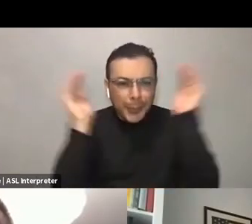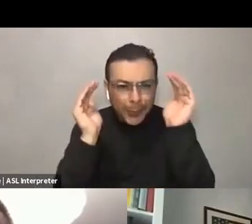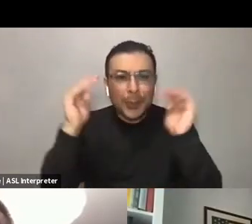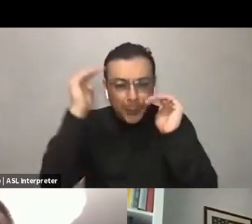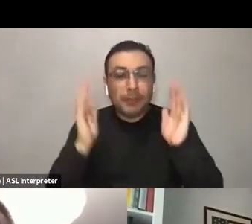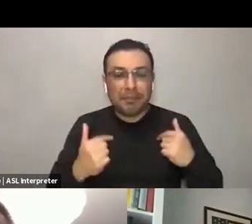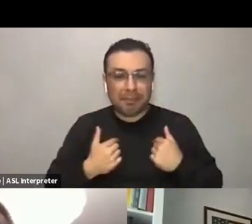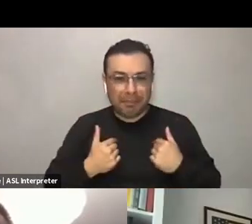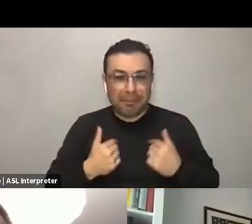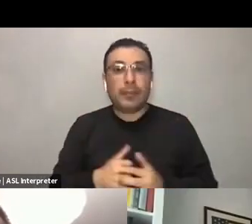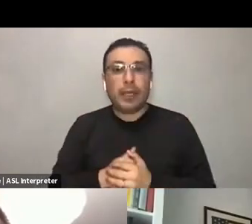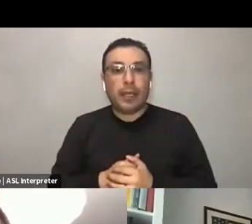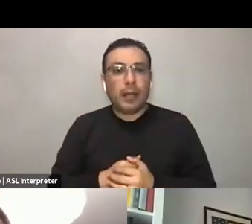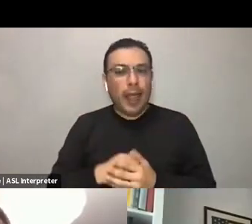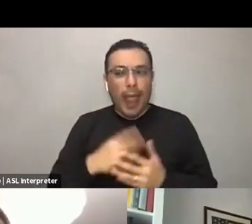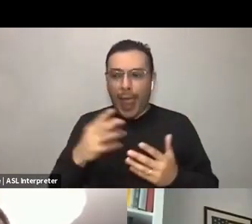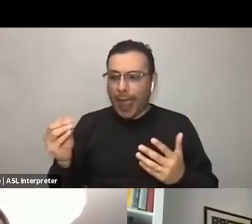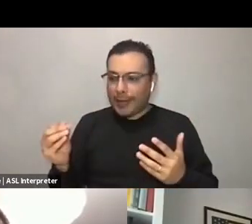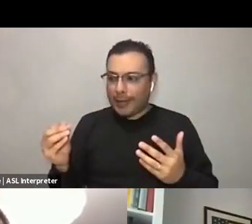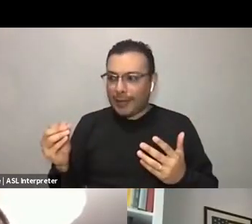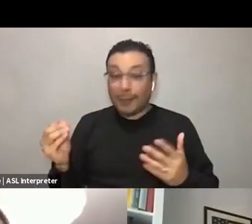And I think that's it.